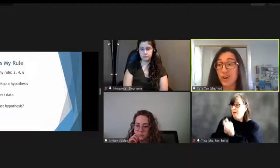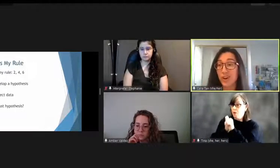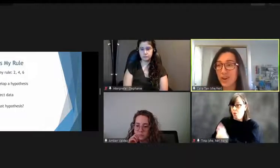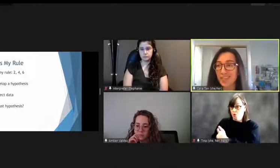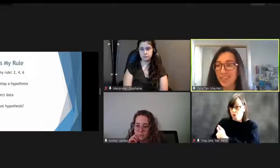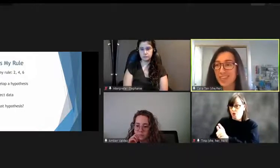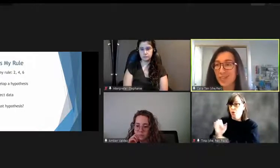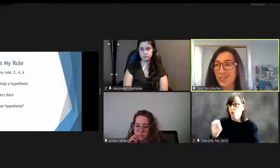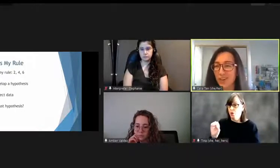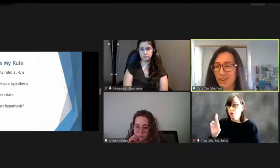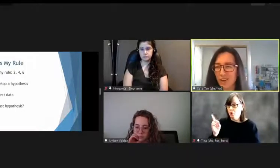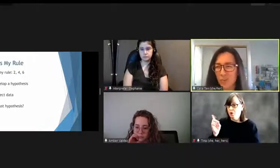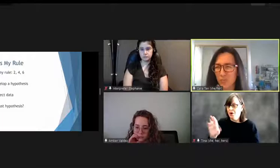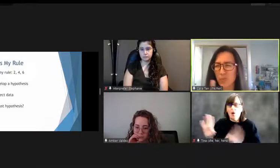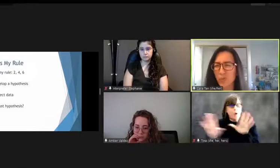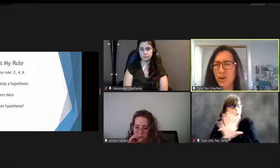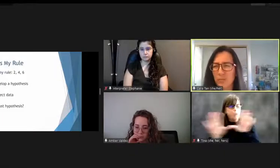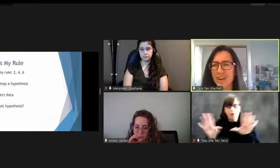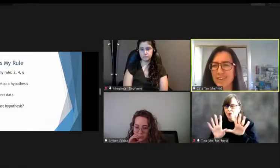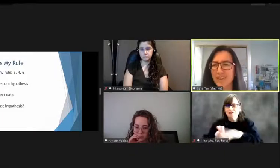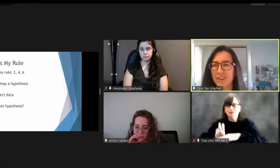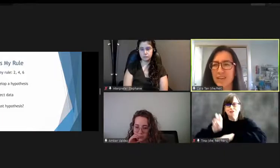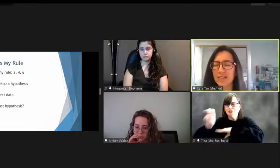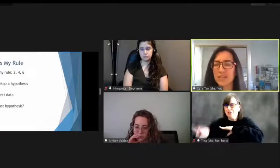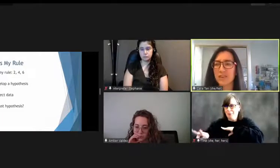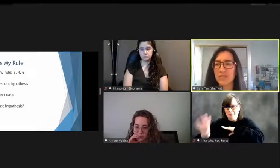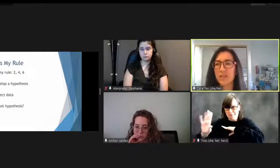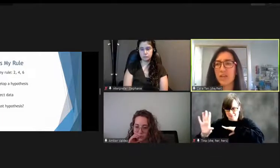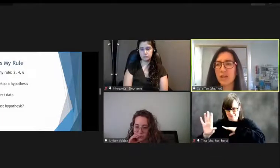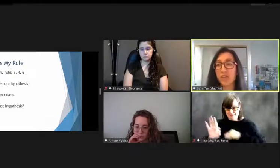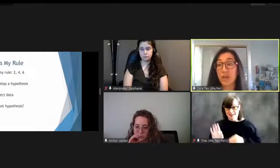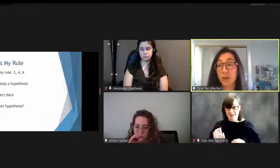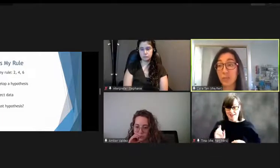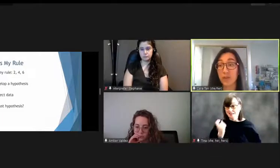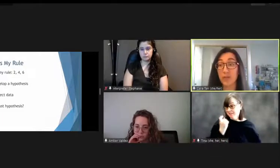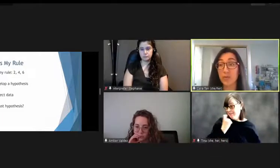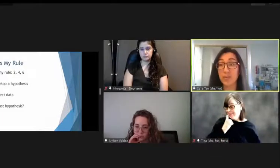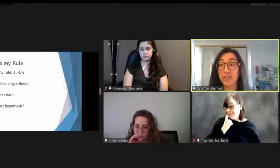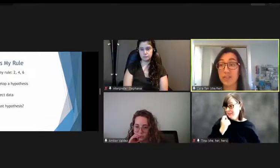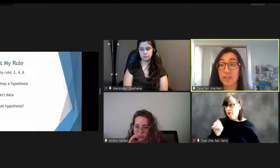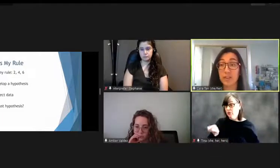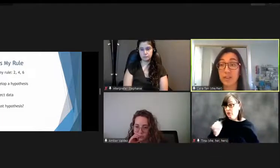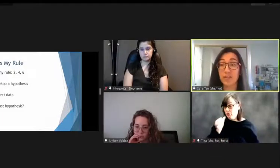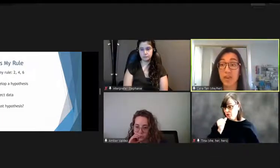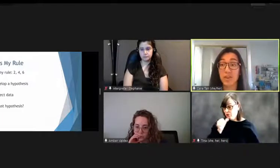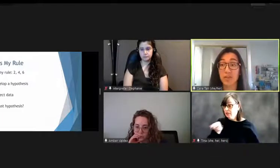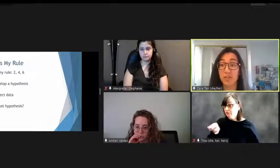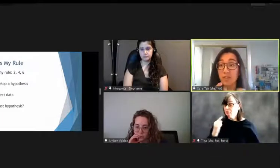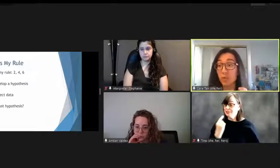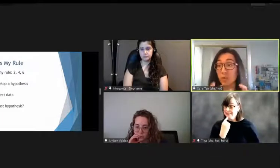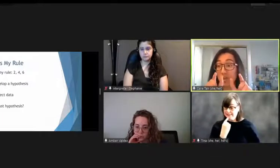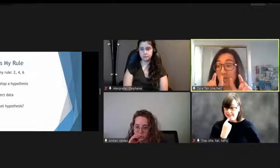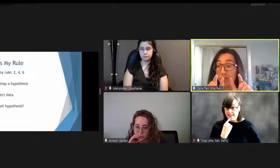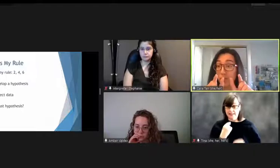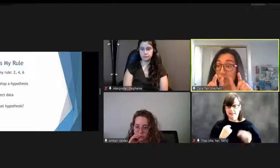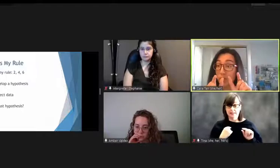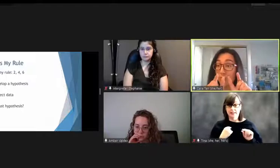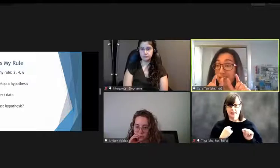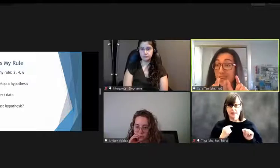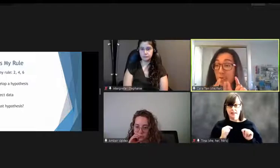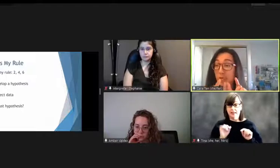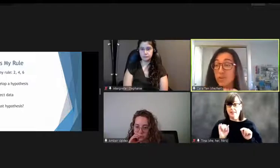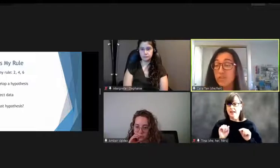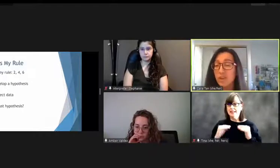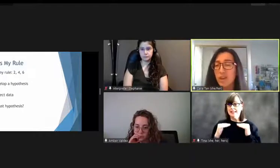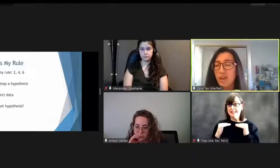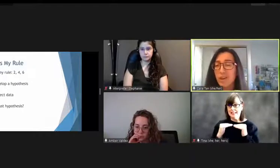focus on our one hypothesis that we've got right now, but we'll come back to that idea, right? So the hypothesis we're testing is that there's equal intervals between